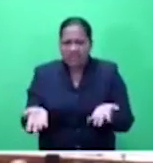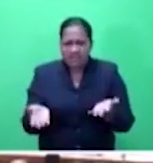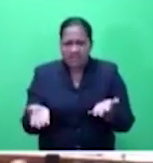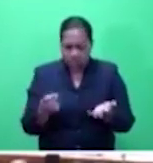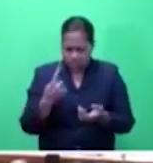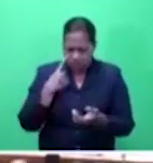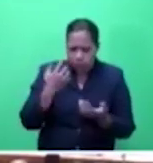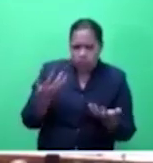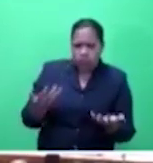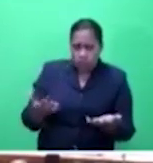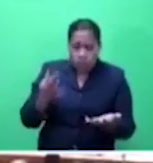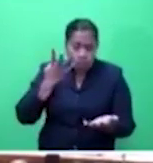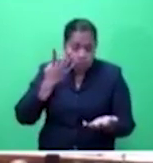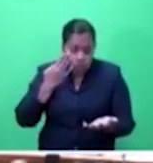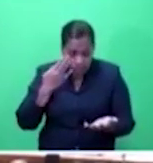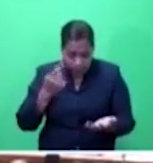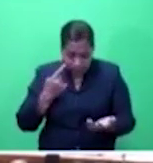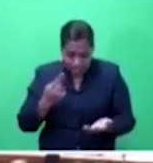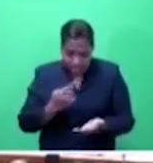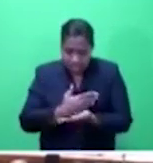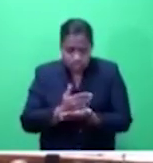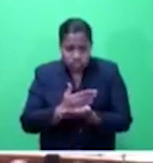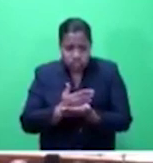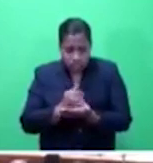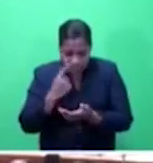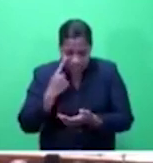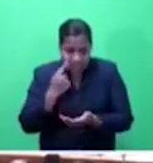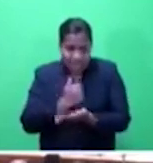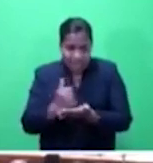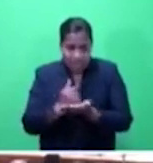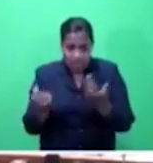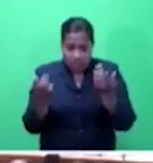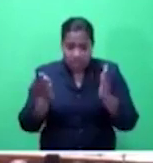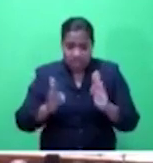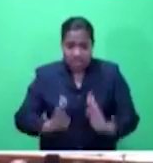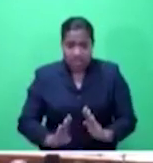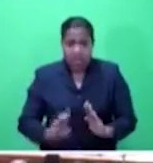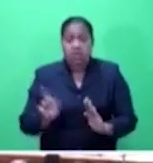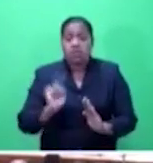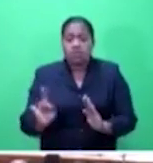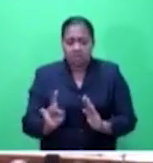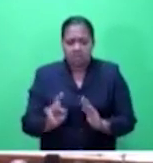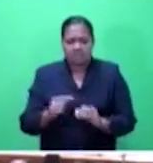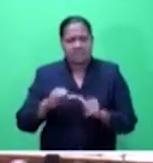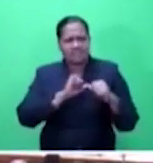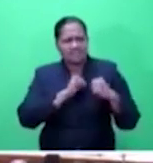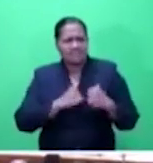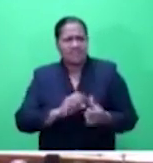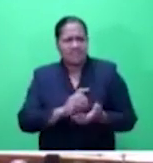deaths, NCDs like heart disease and cancer still outpace COVID-19 in the number of victims they